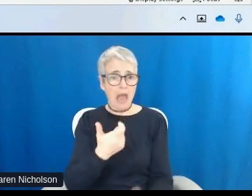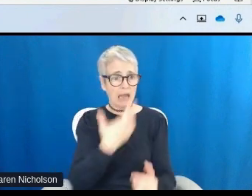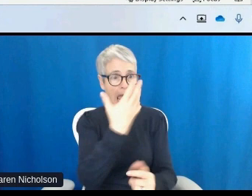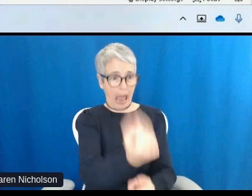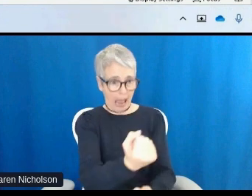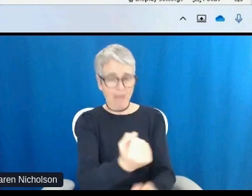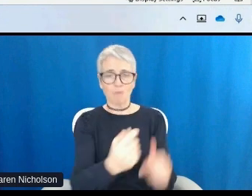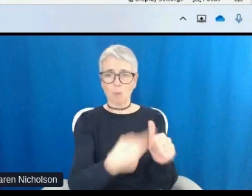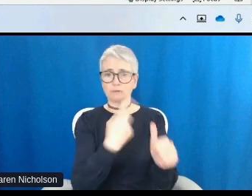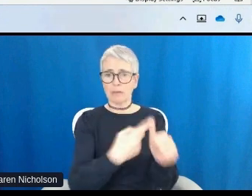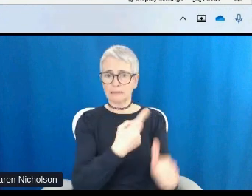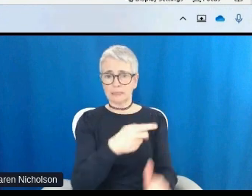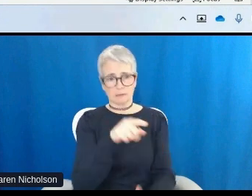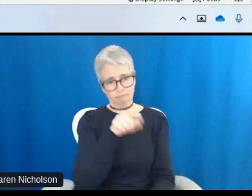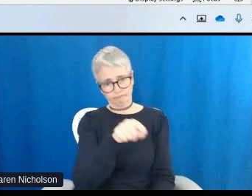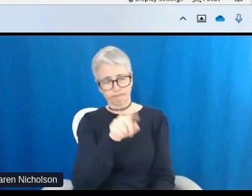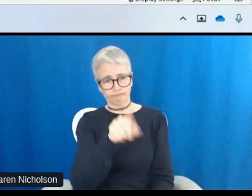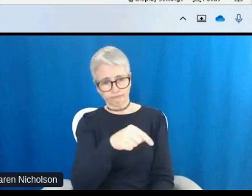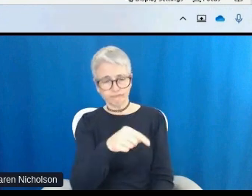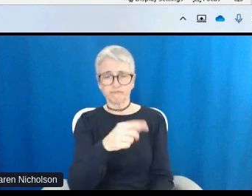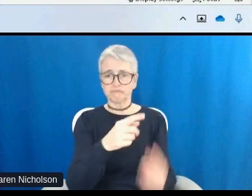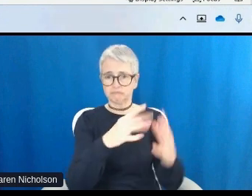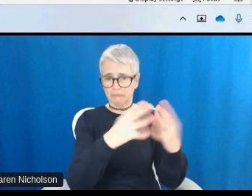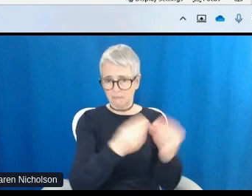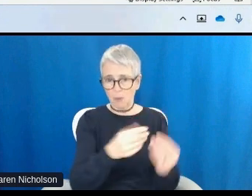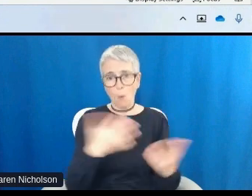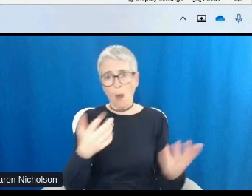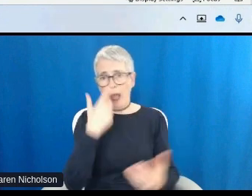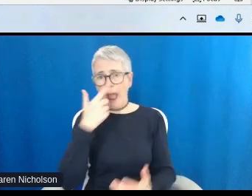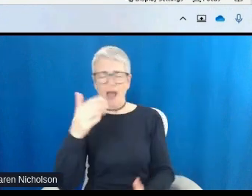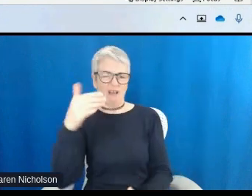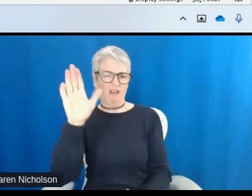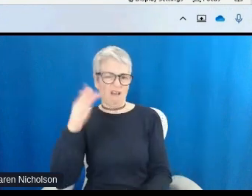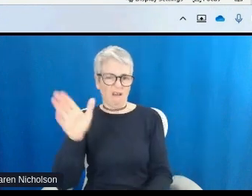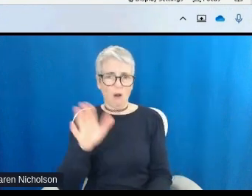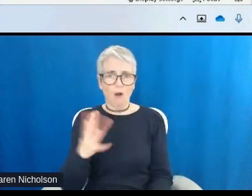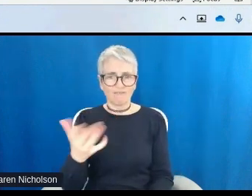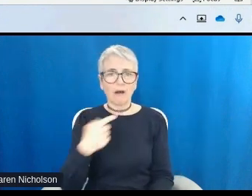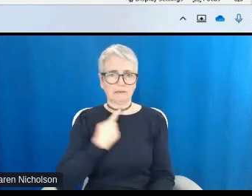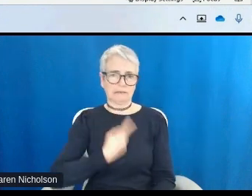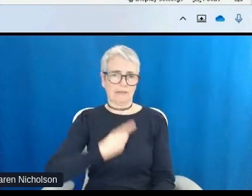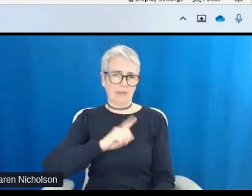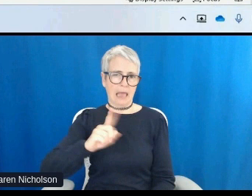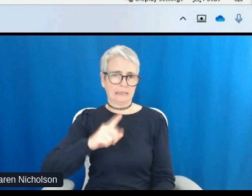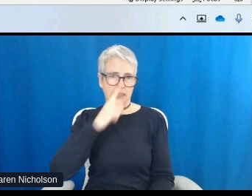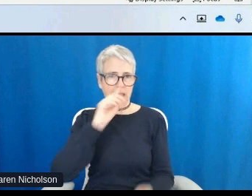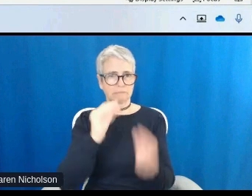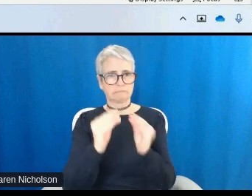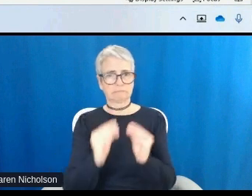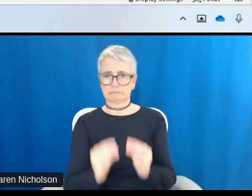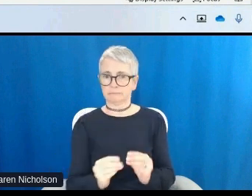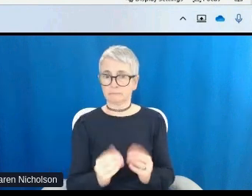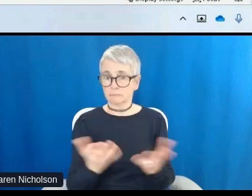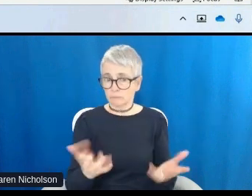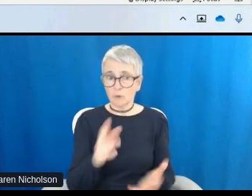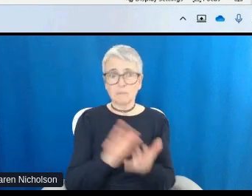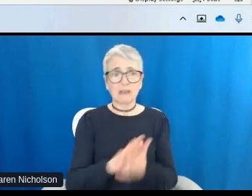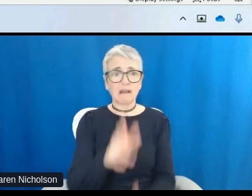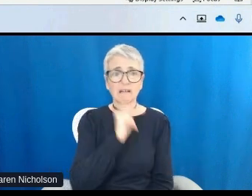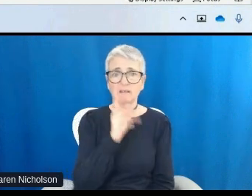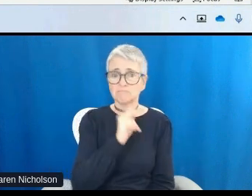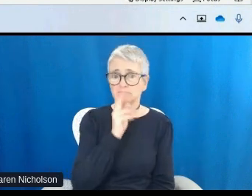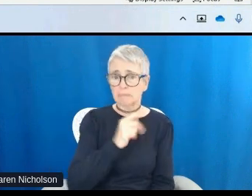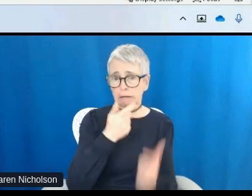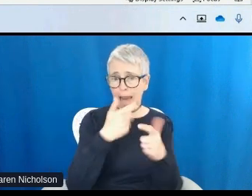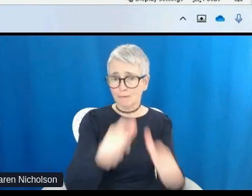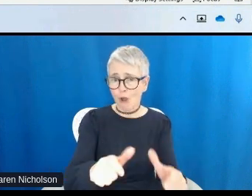new ability here. So that's great. That lets us dictate now. Very easy, Windows H, any app that